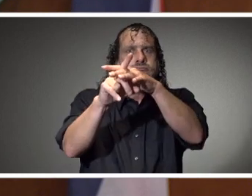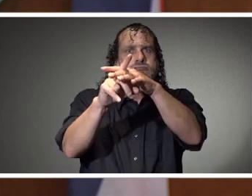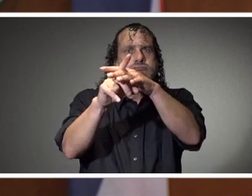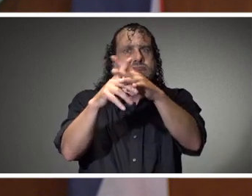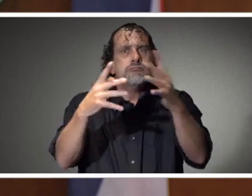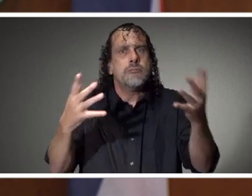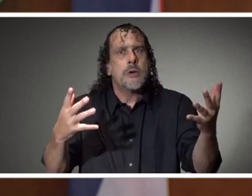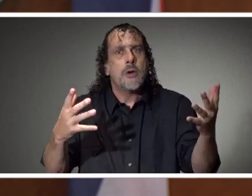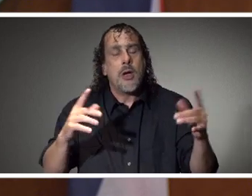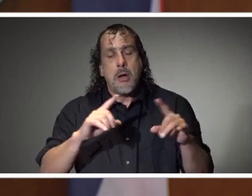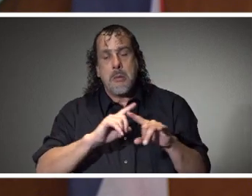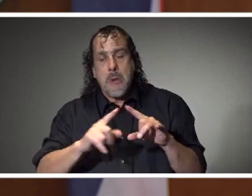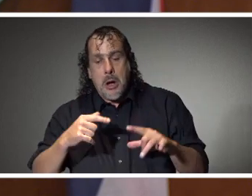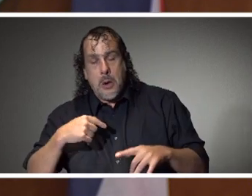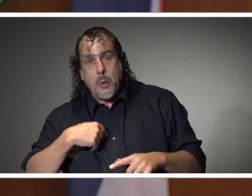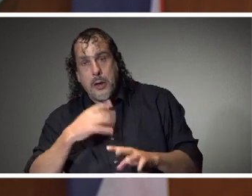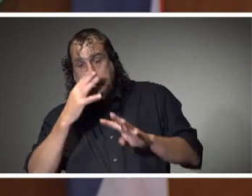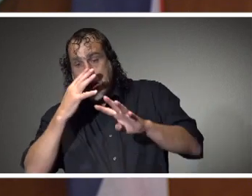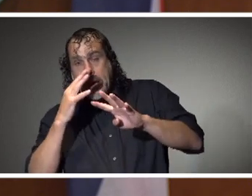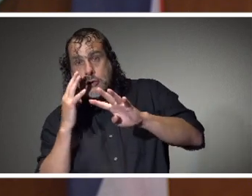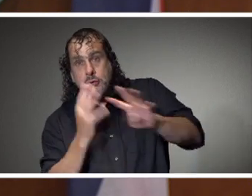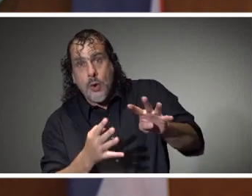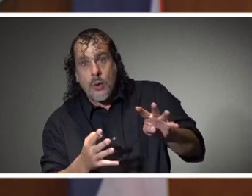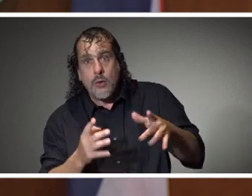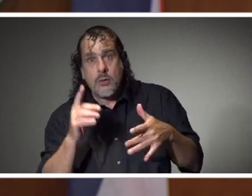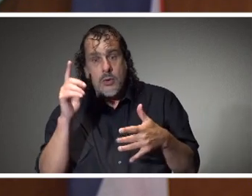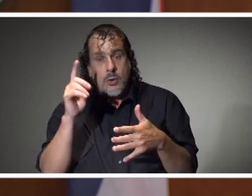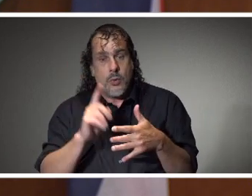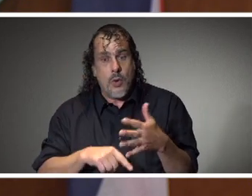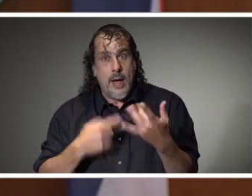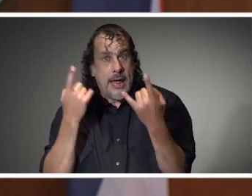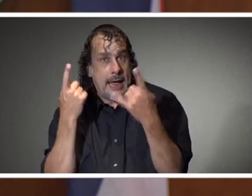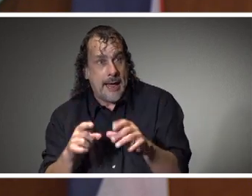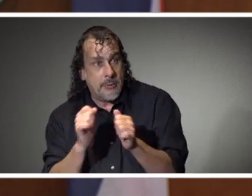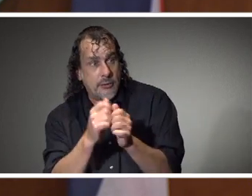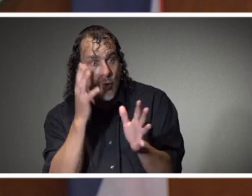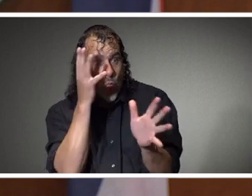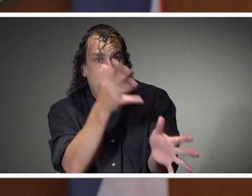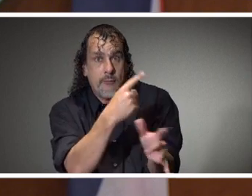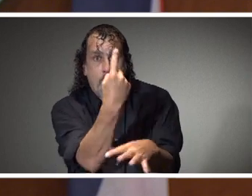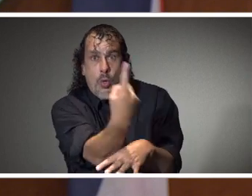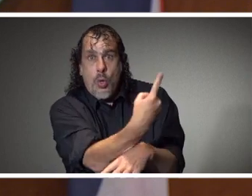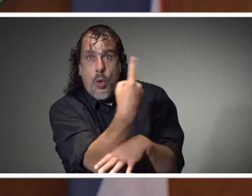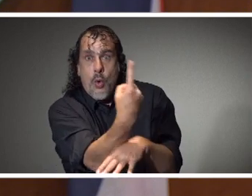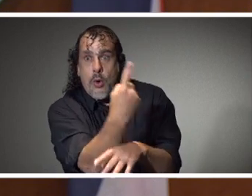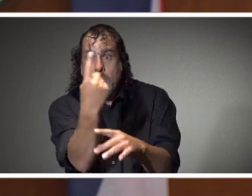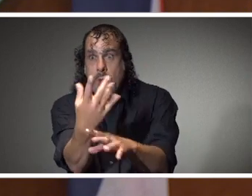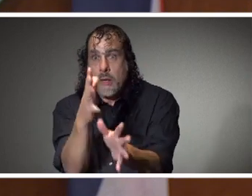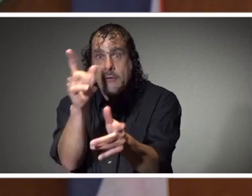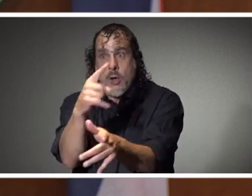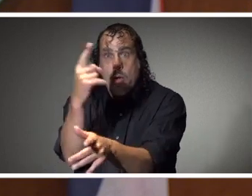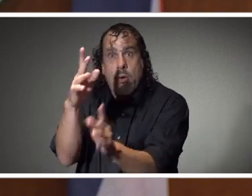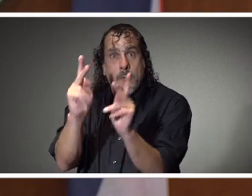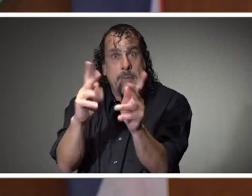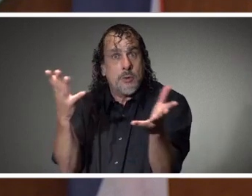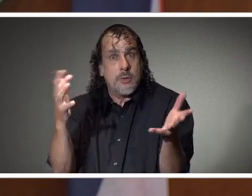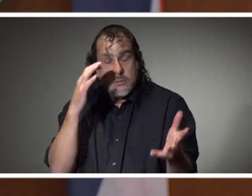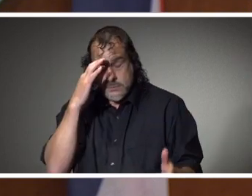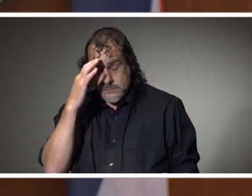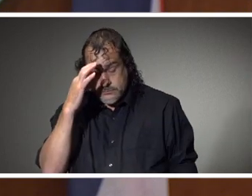cannot ignore the cost of abandoning them. This country is on